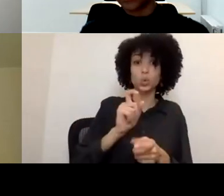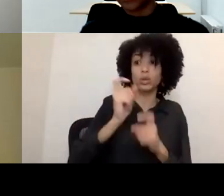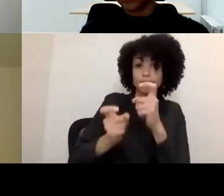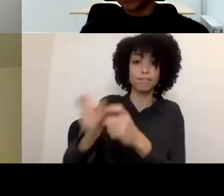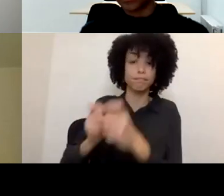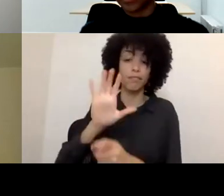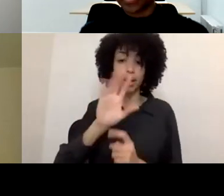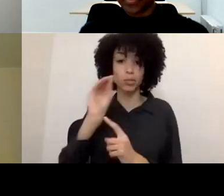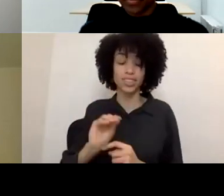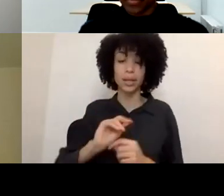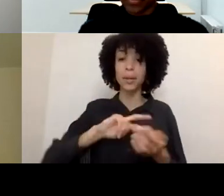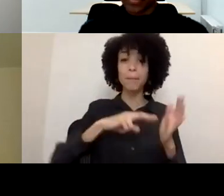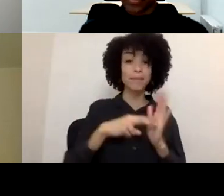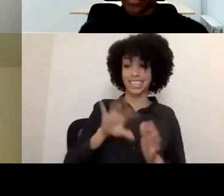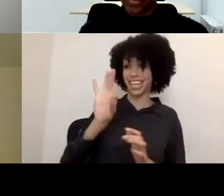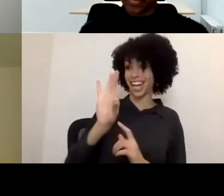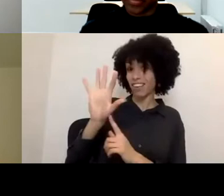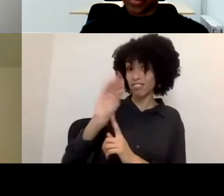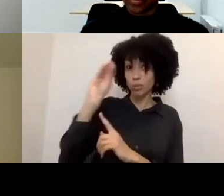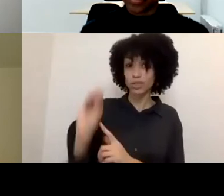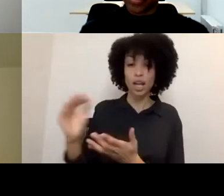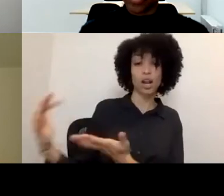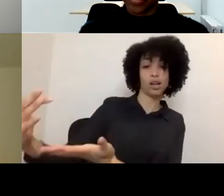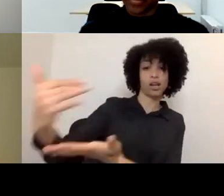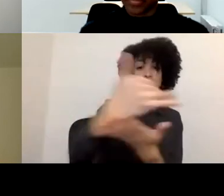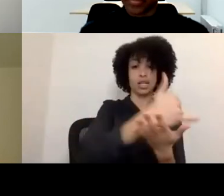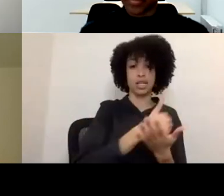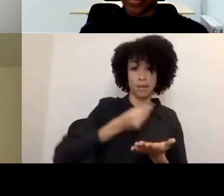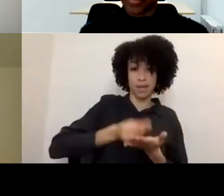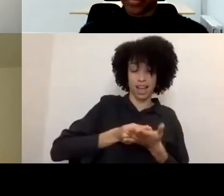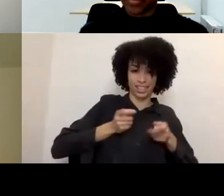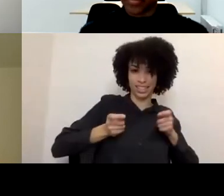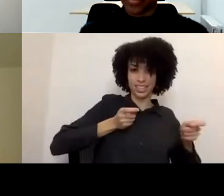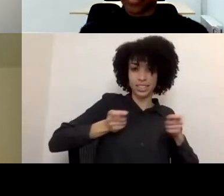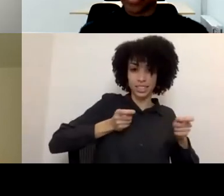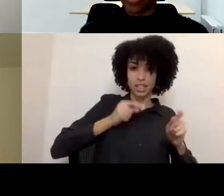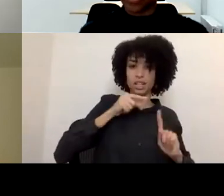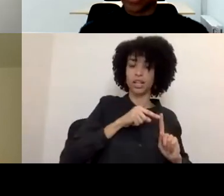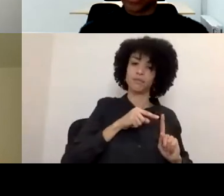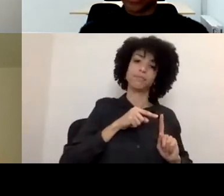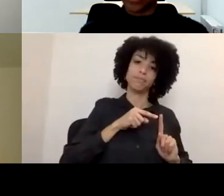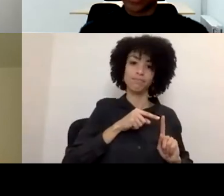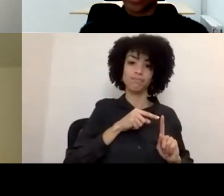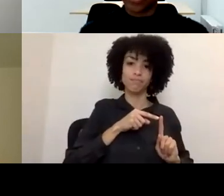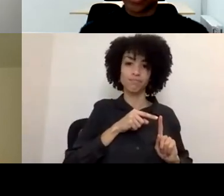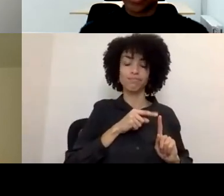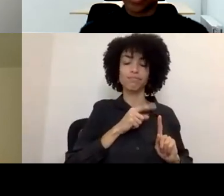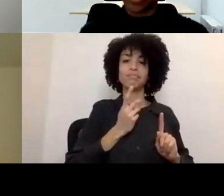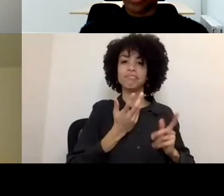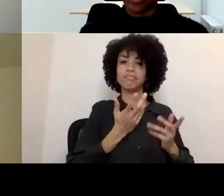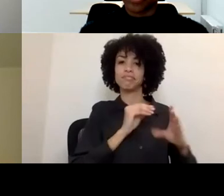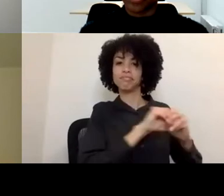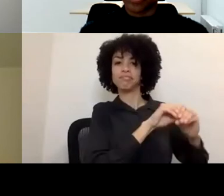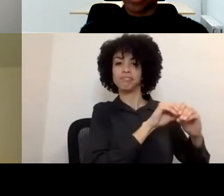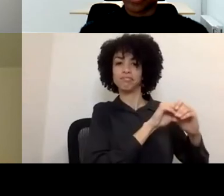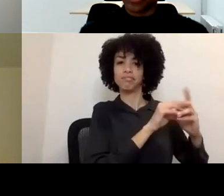about 95% of the wealth that foundations control is actually, kind of put aside,